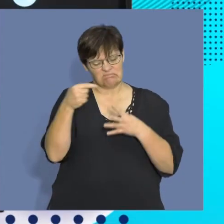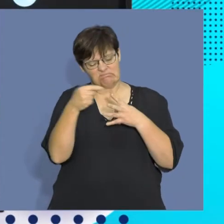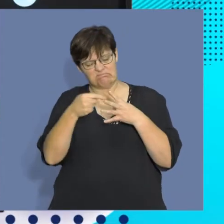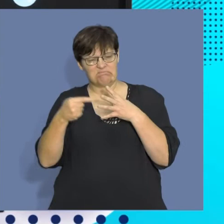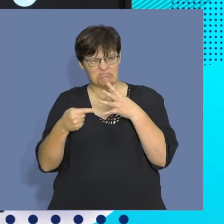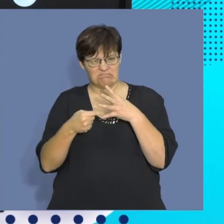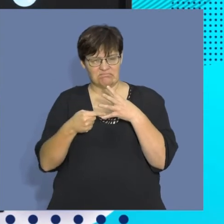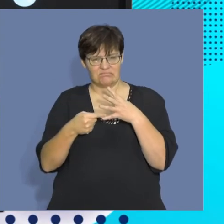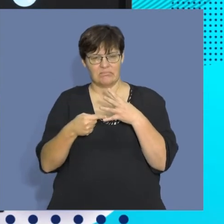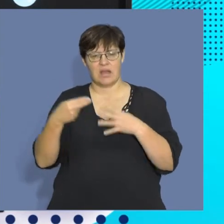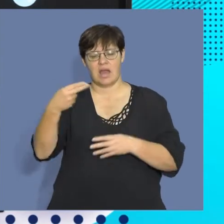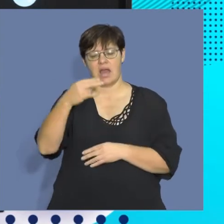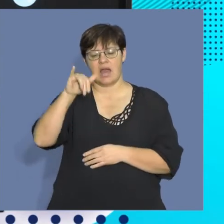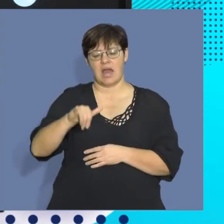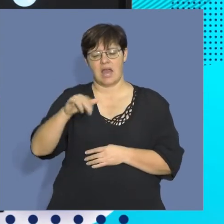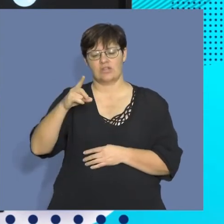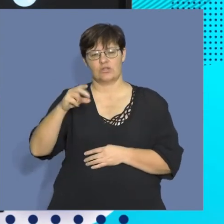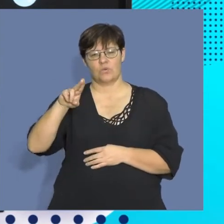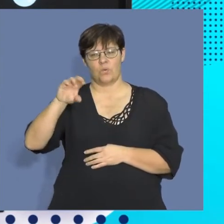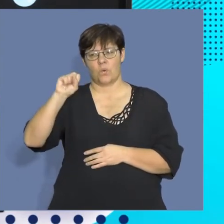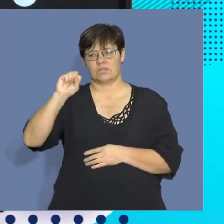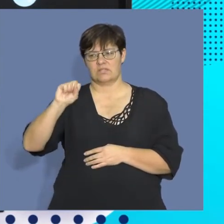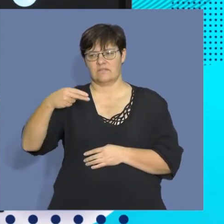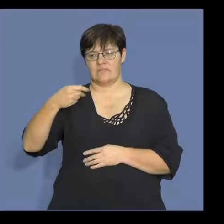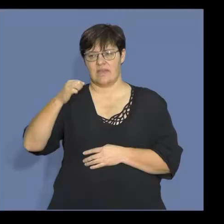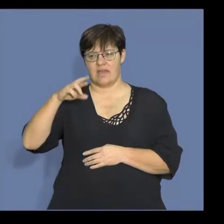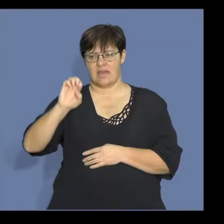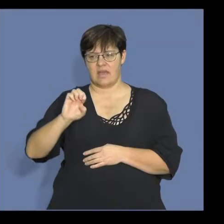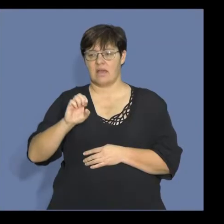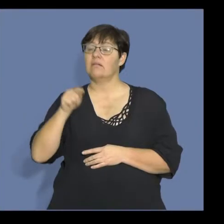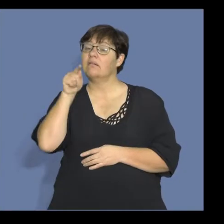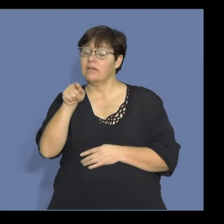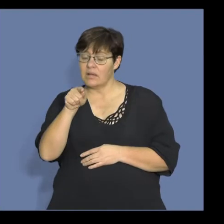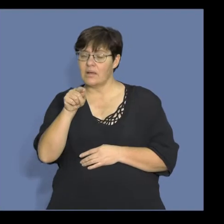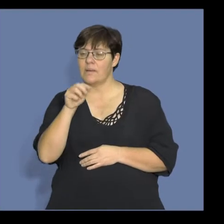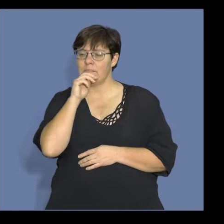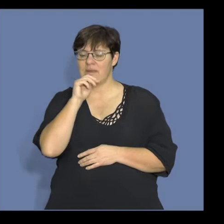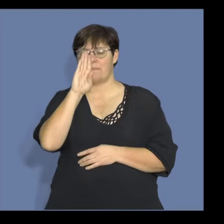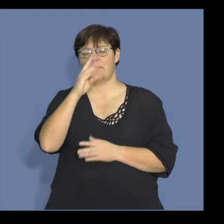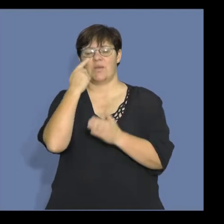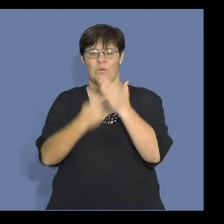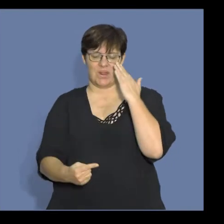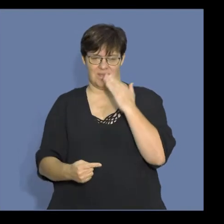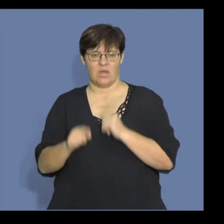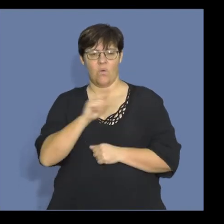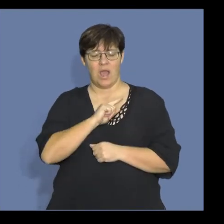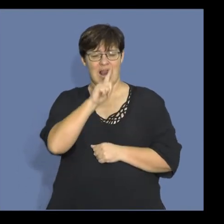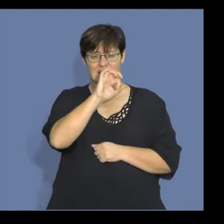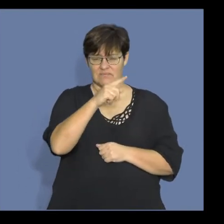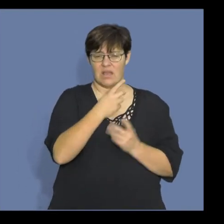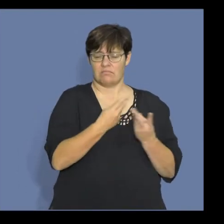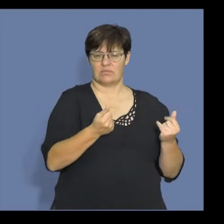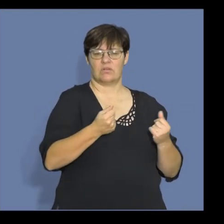those components that make up the hydrosphere. So the context of this answer would be A, B only,